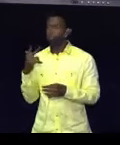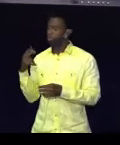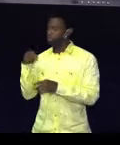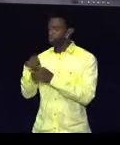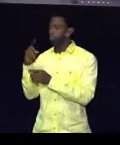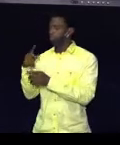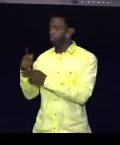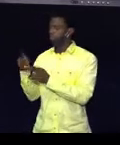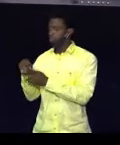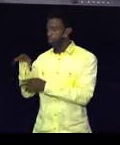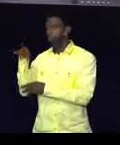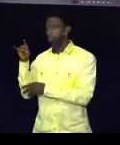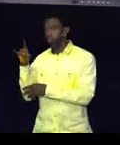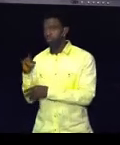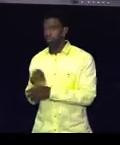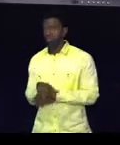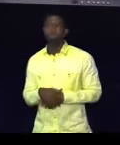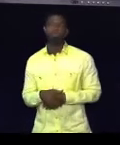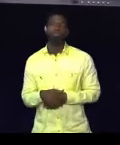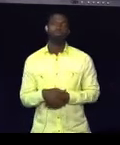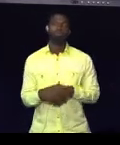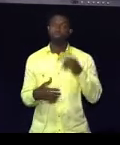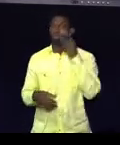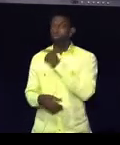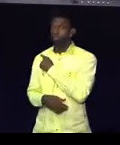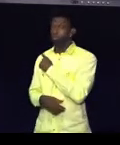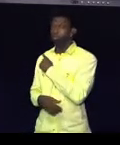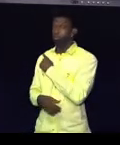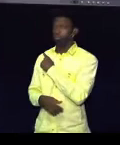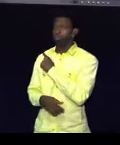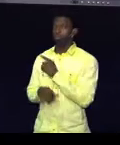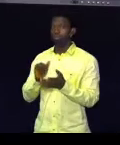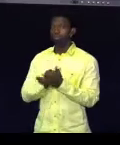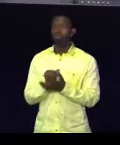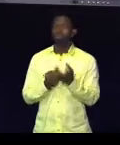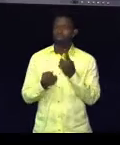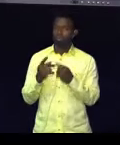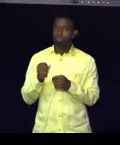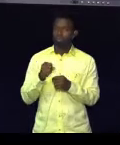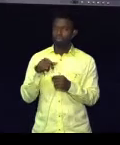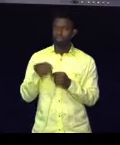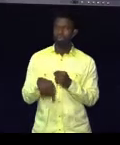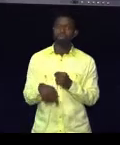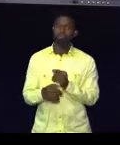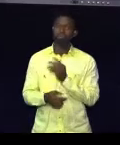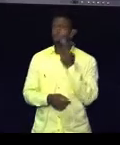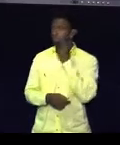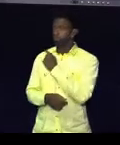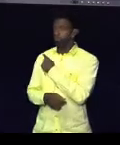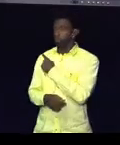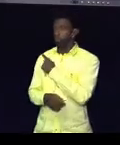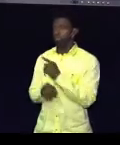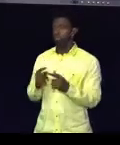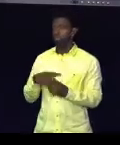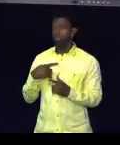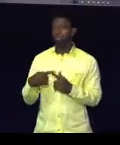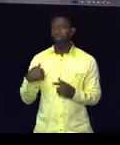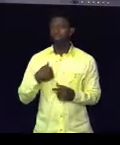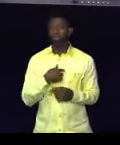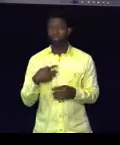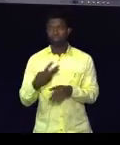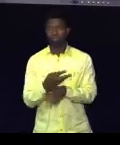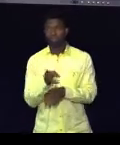one has 3 in one place. So we select just that. Like this. So 2 in 3 places, 3 in one place. That comes down.